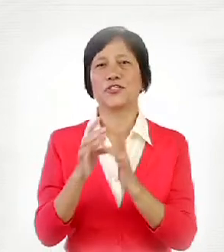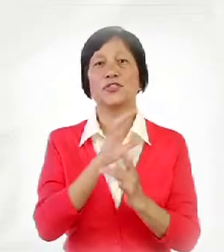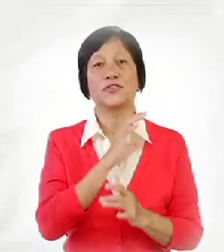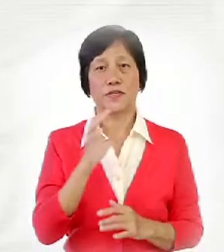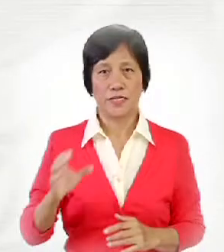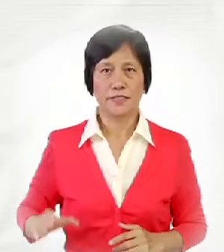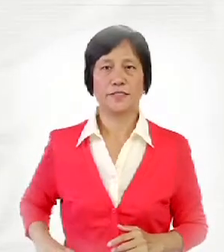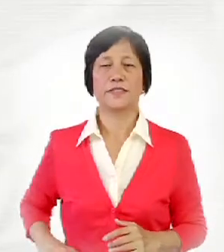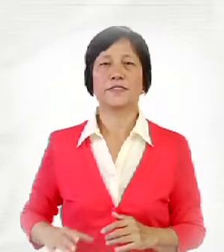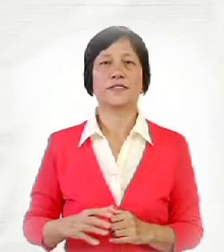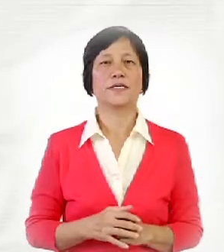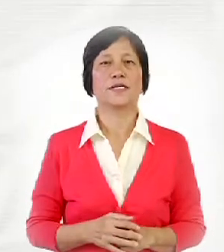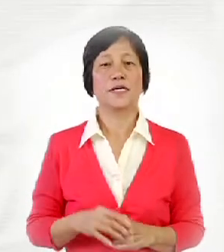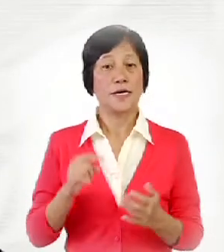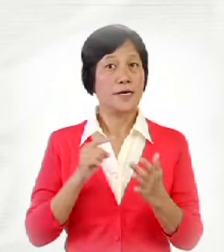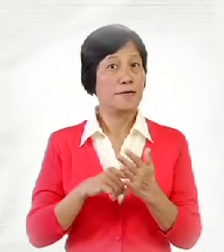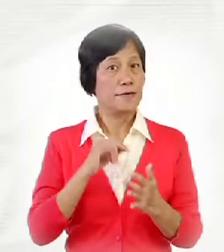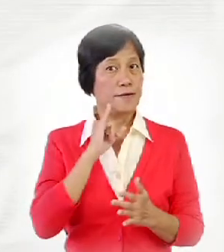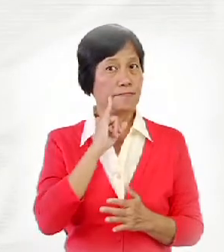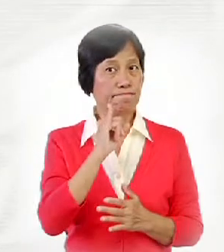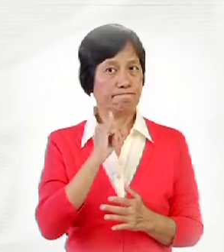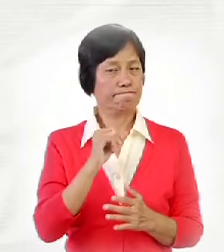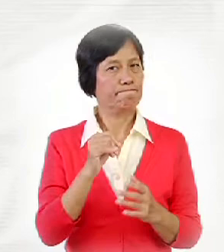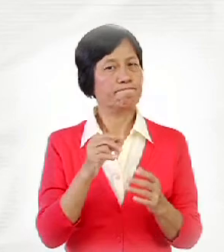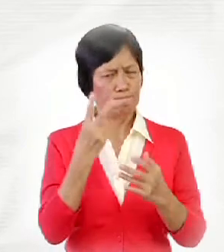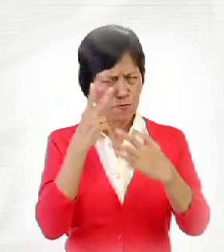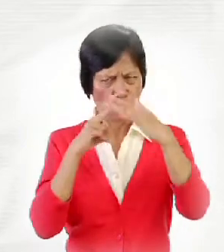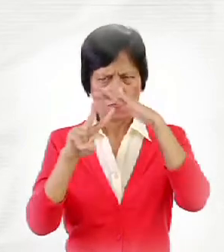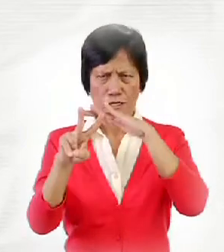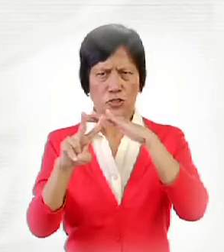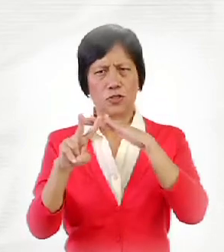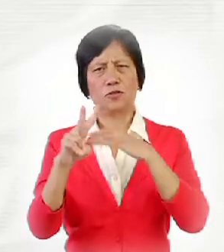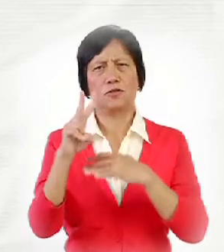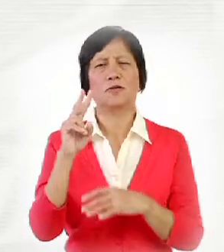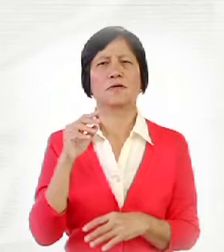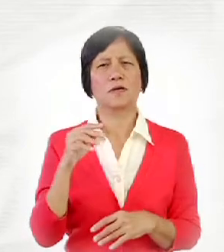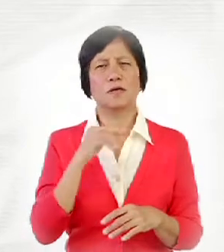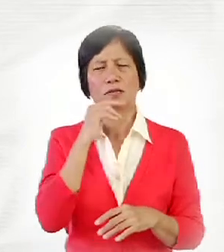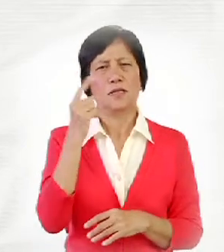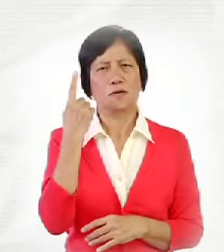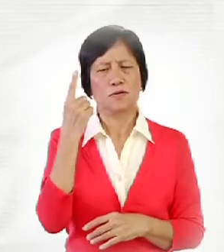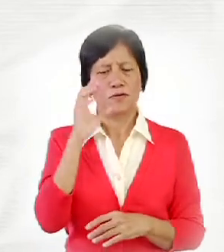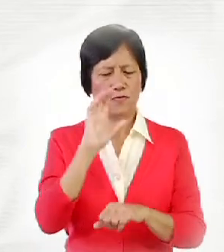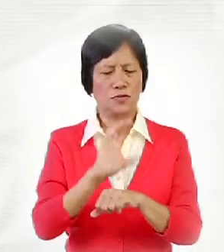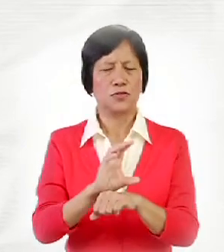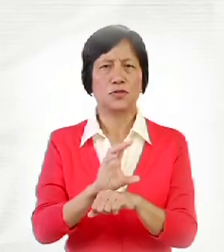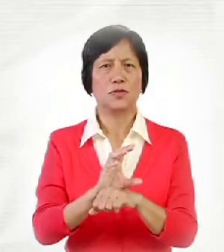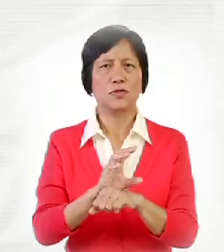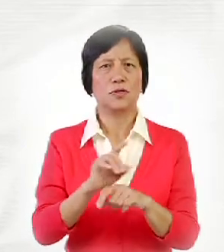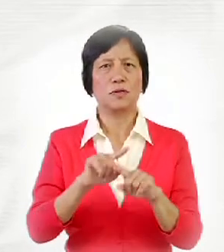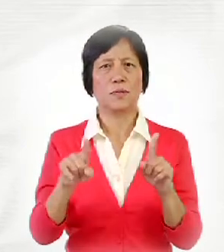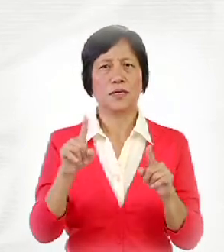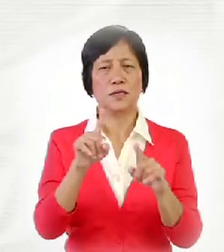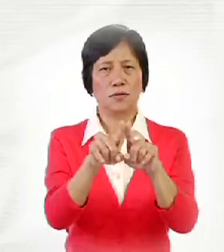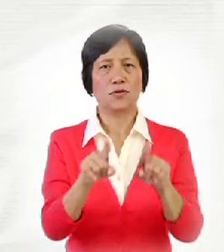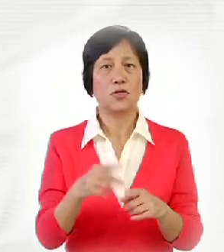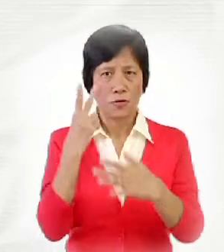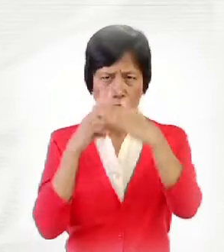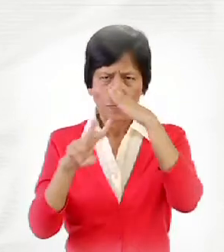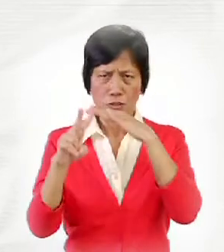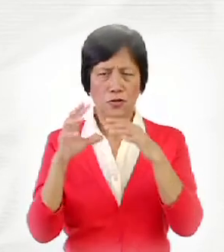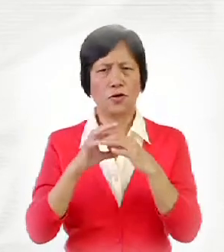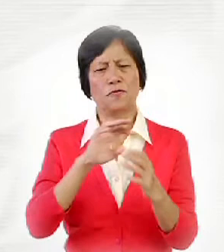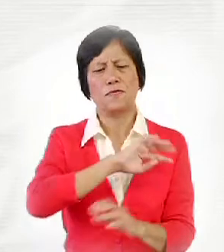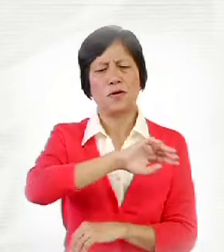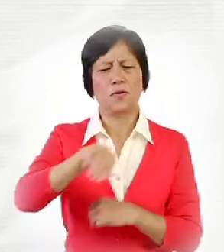Christ. This is a vision not only of church, but also a vision of the